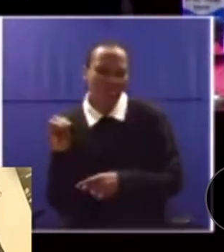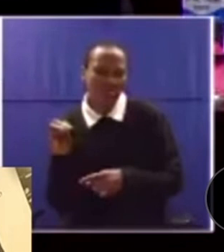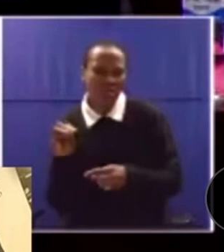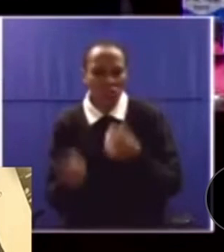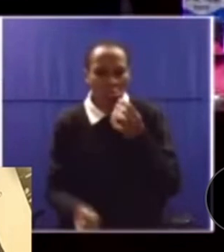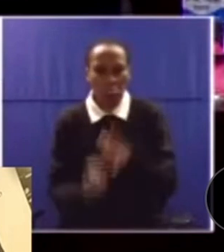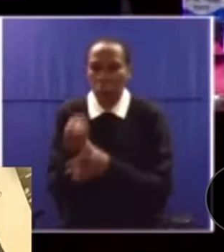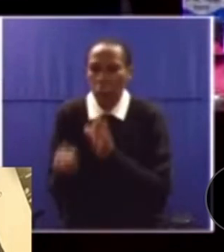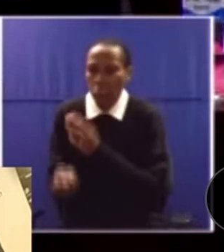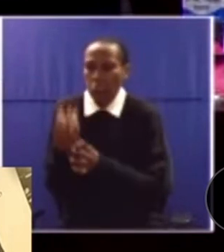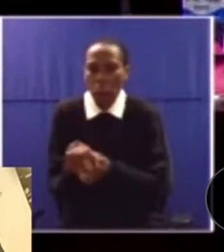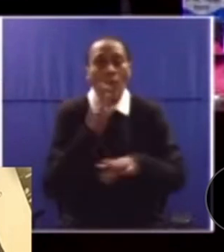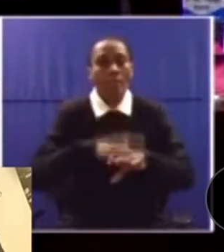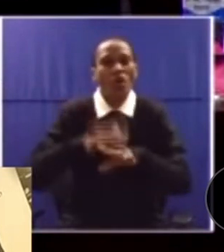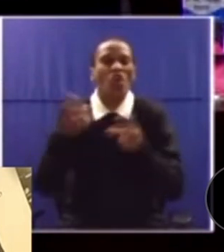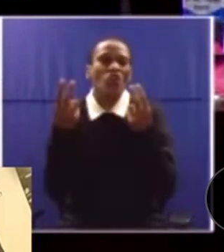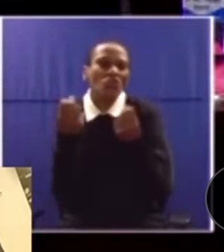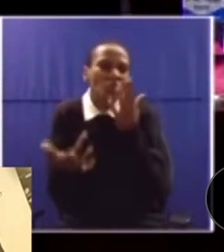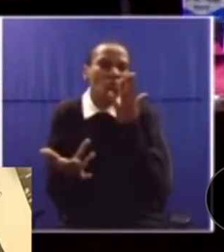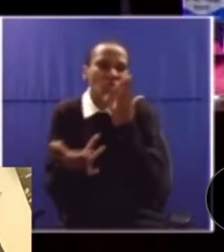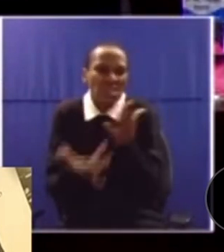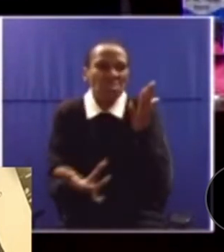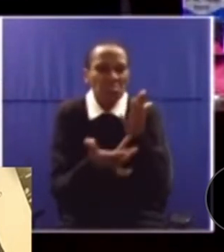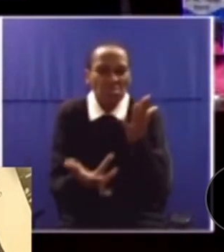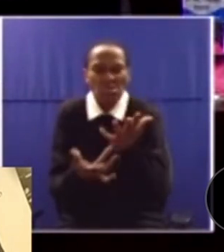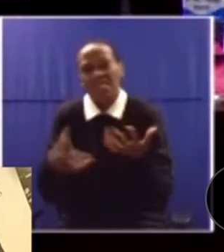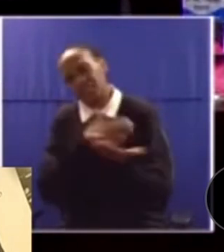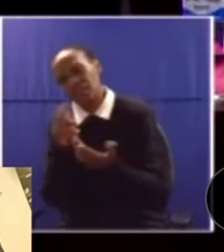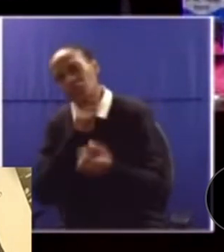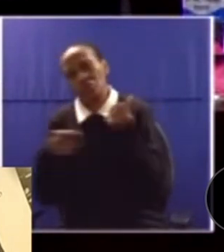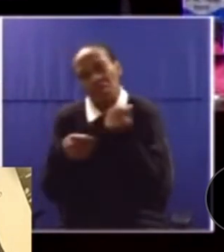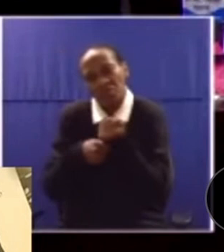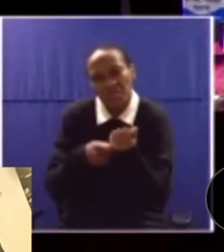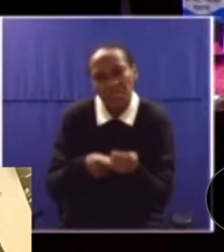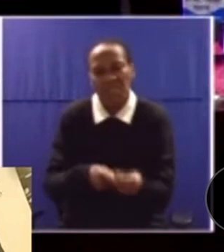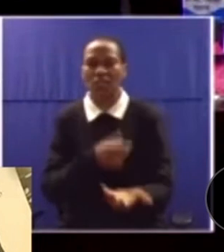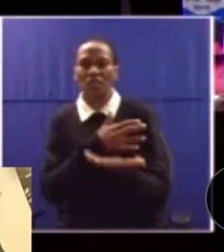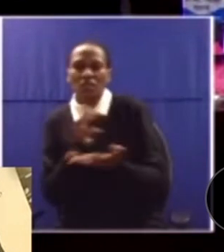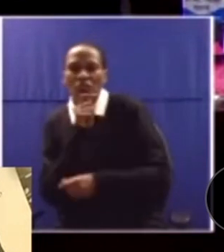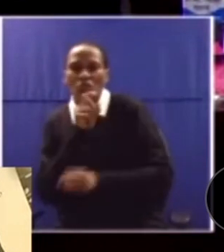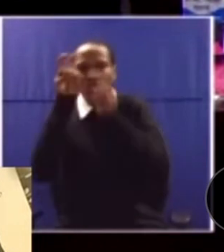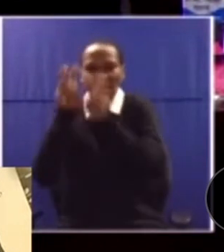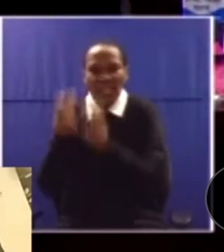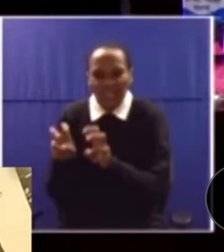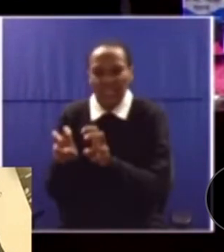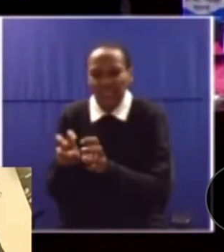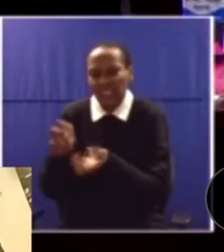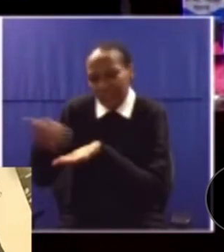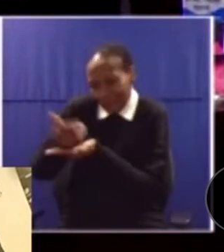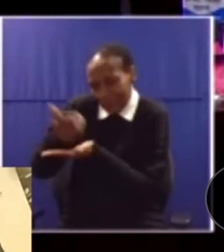emerging technologies at the moment, new approaches to batteries, new approaches to energy